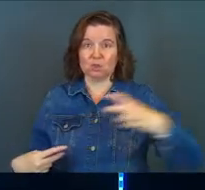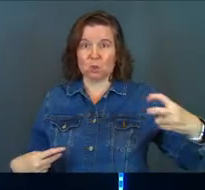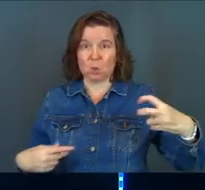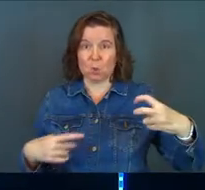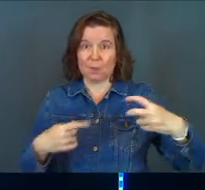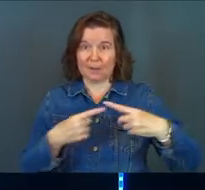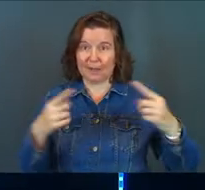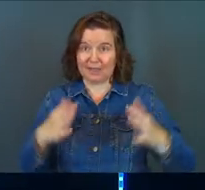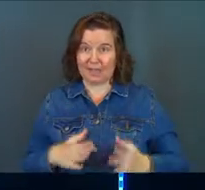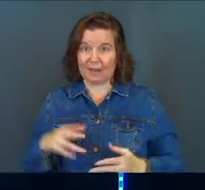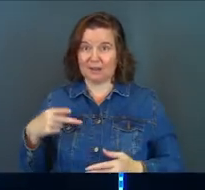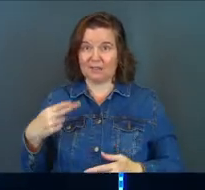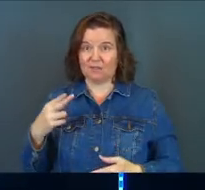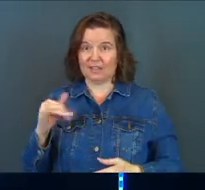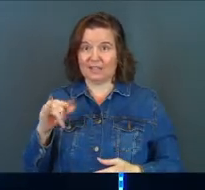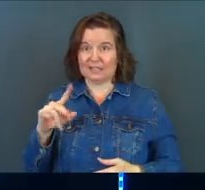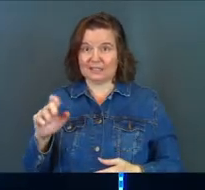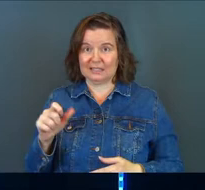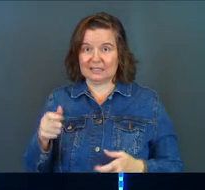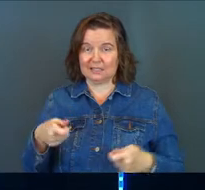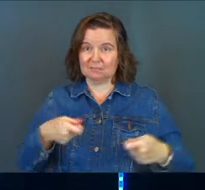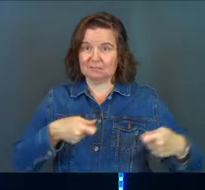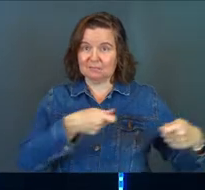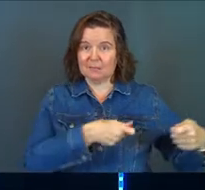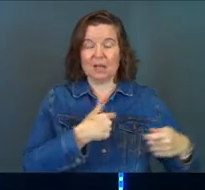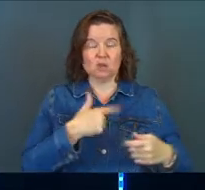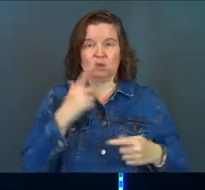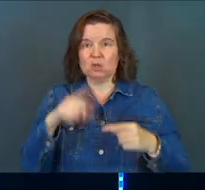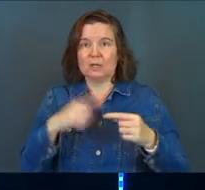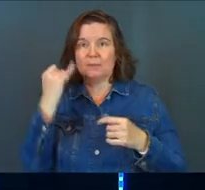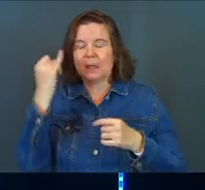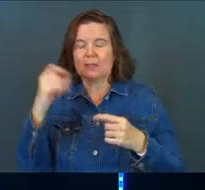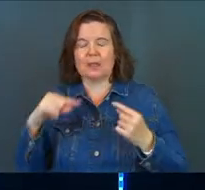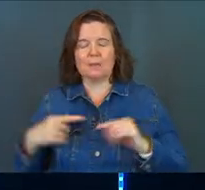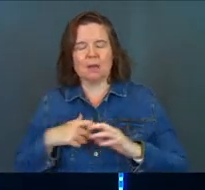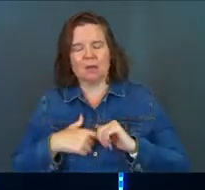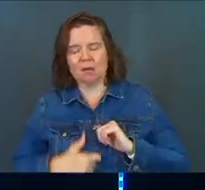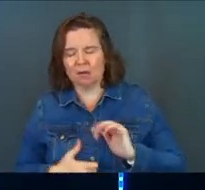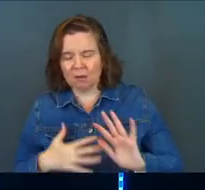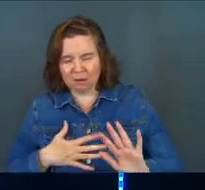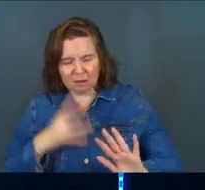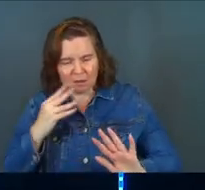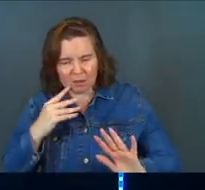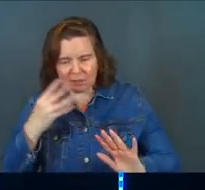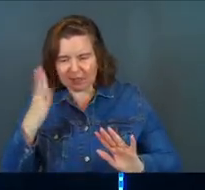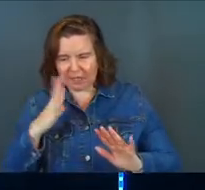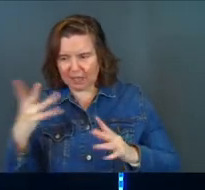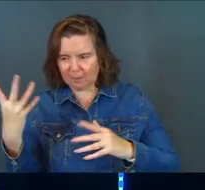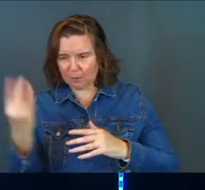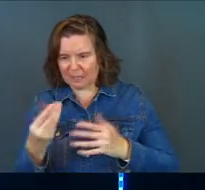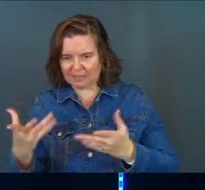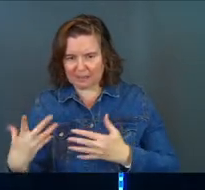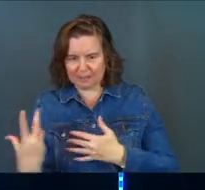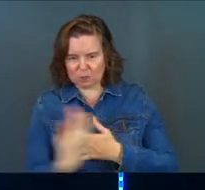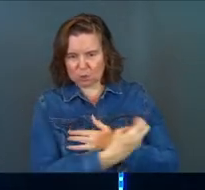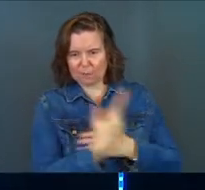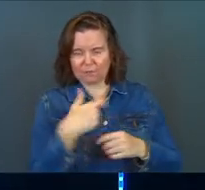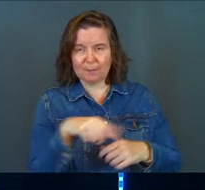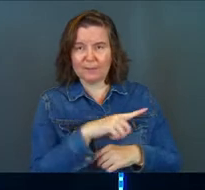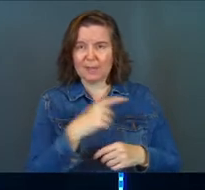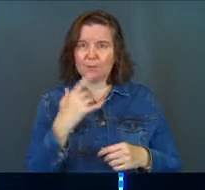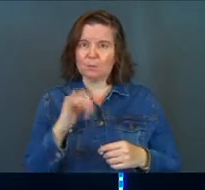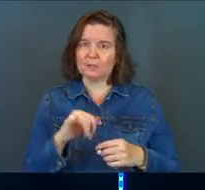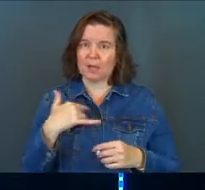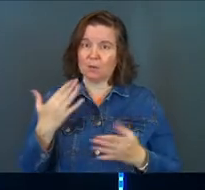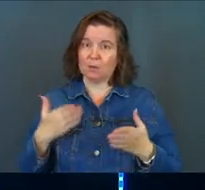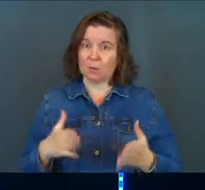the Philistines. And it was just this huge moment. You just can imagine the pain that they went through, that God's presence had been stolen away from them, was